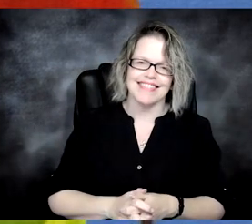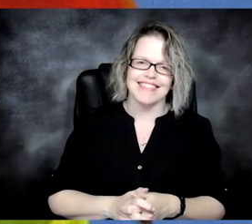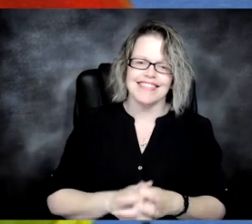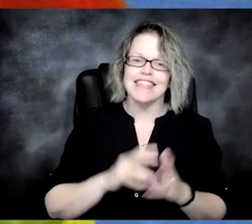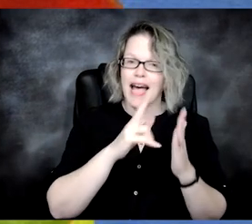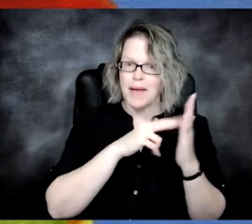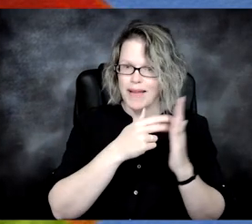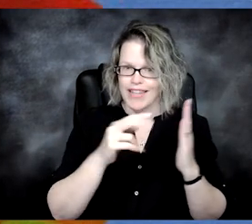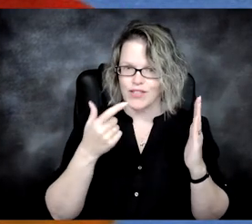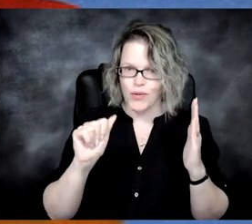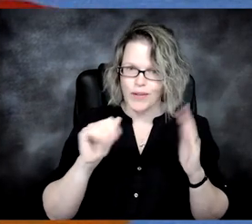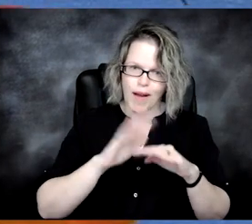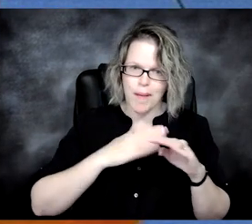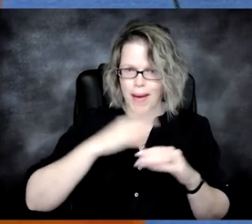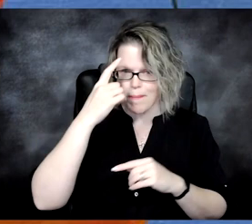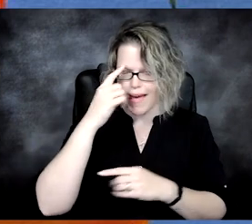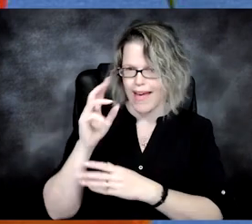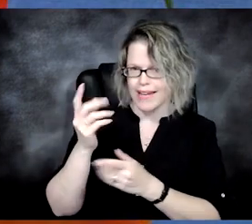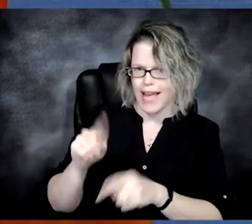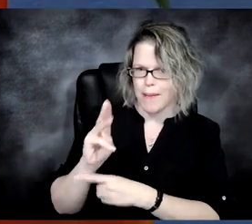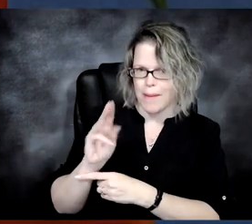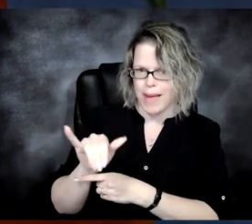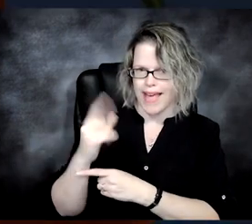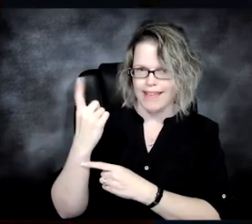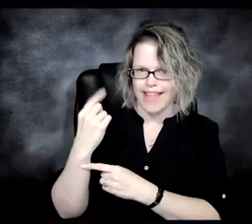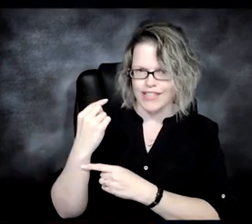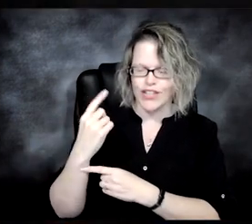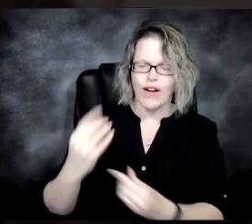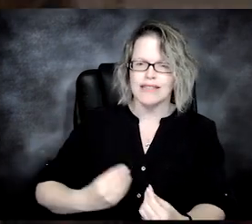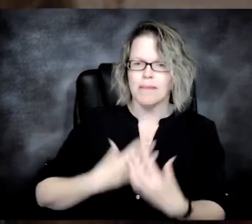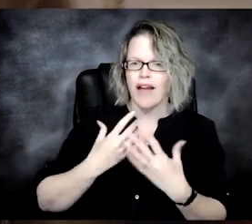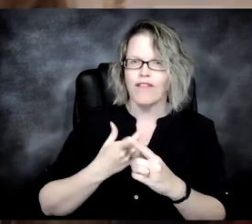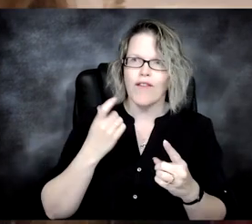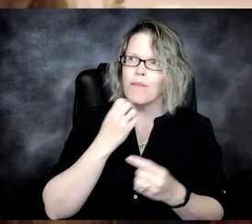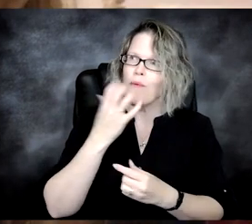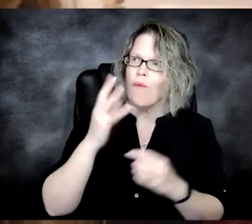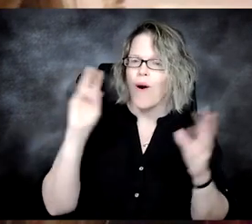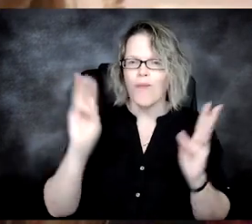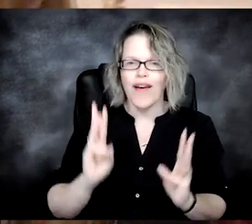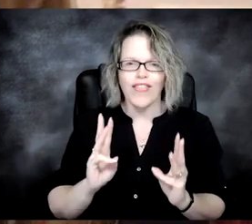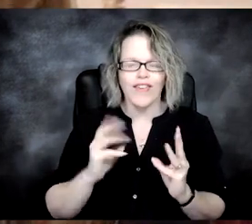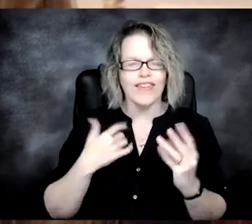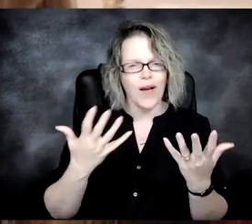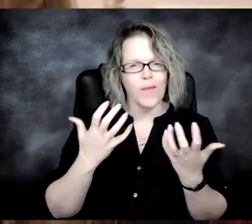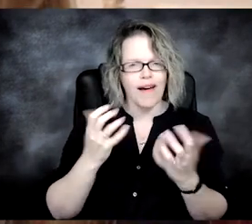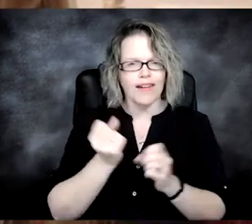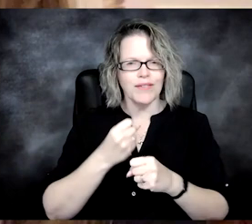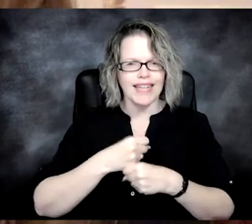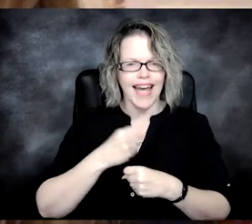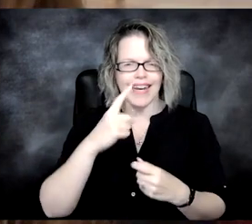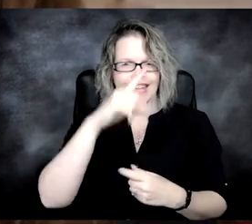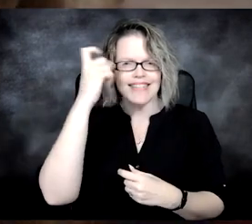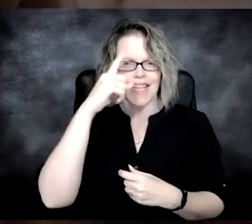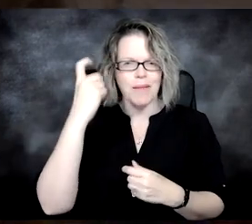I painted Georgia on My Mind in May of last year. I was inspired by the warm weather and I wanted to create a